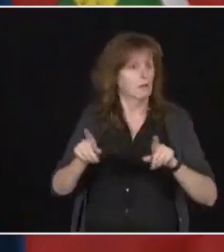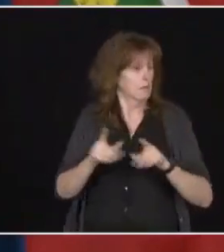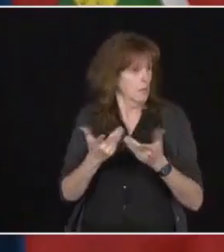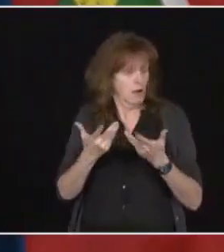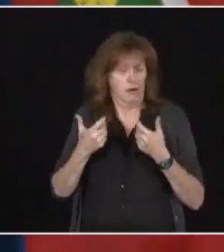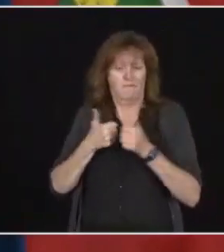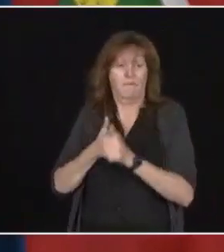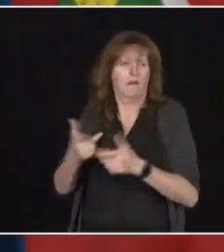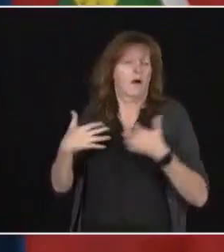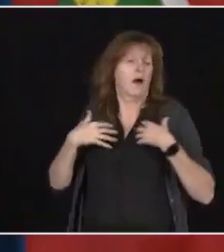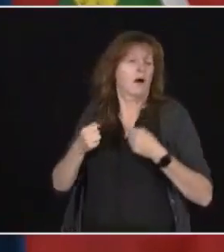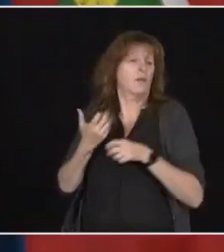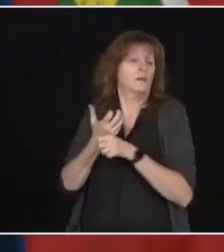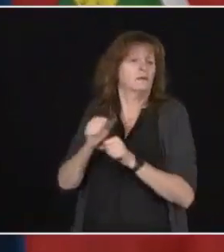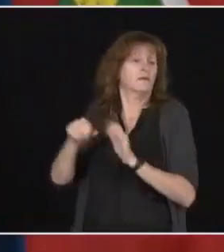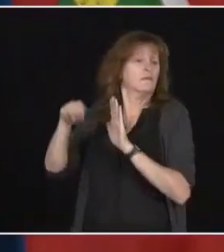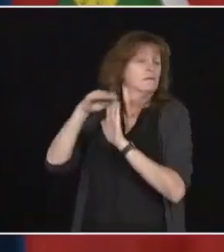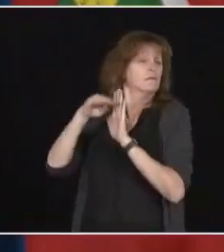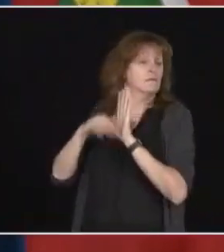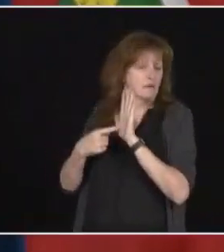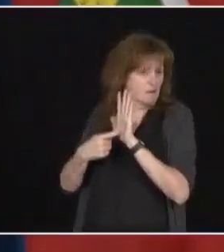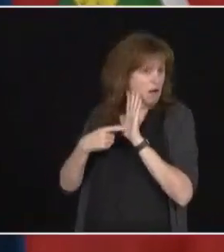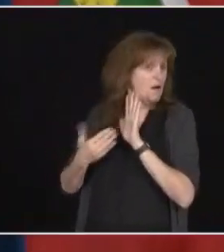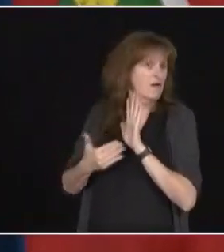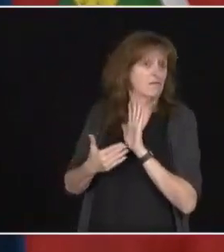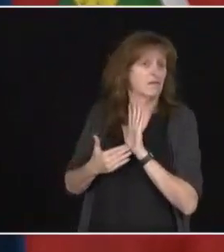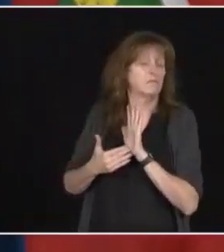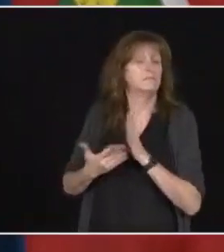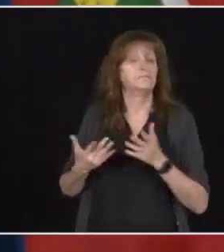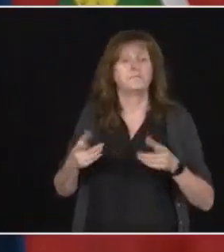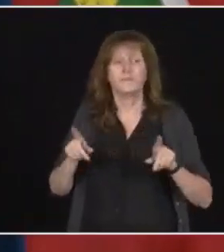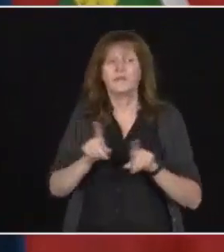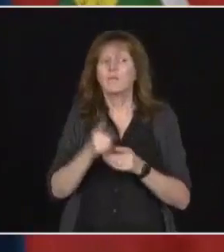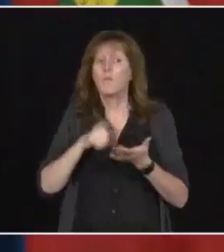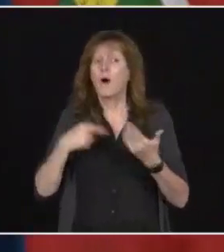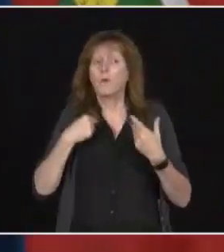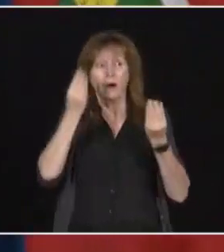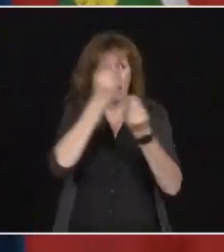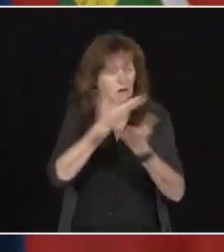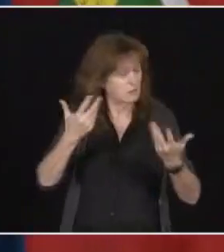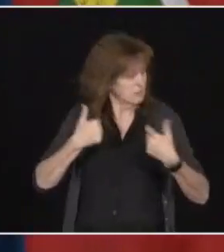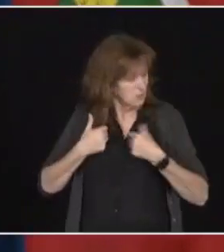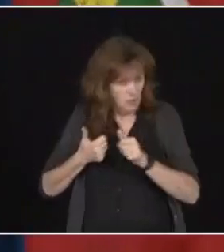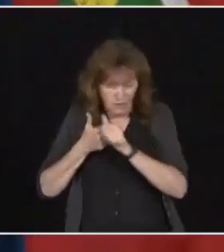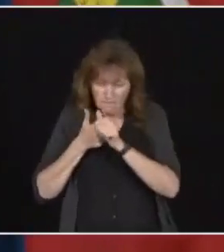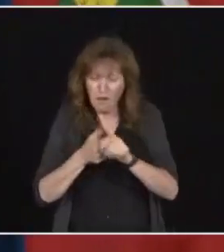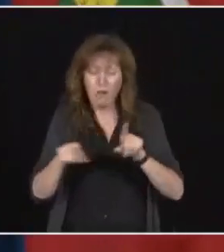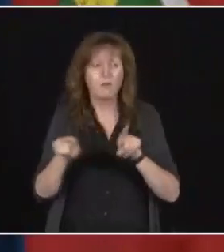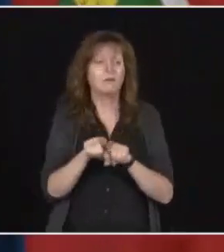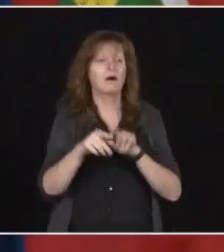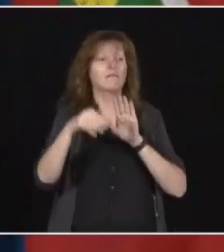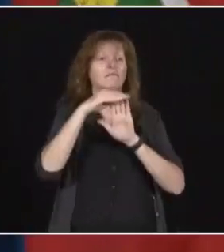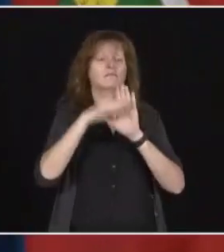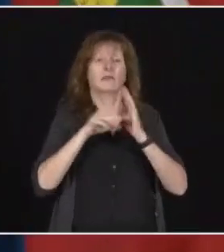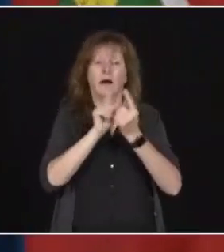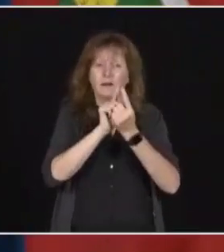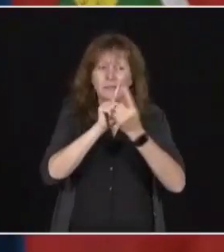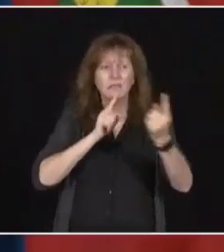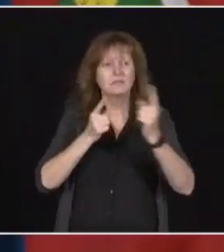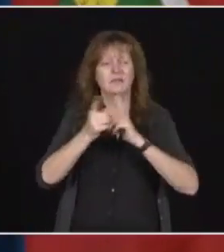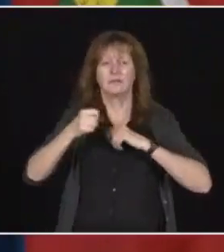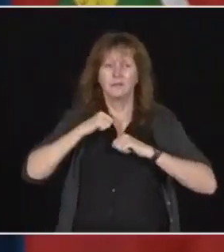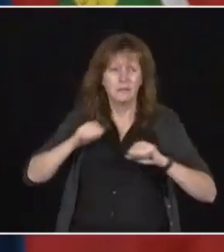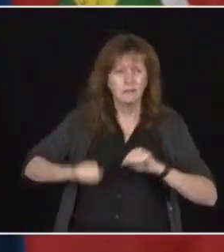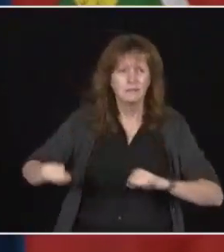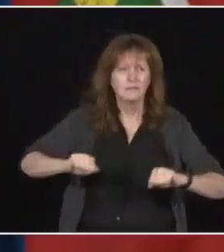the program that I'm announcing here today. And those are protocols that we discussed with the Chief Medical Officer of Health, and these